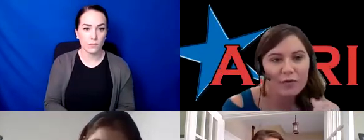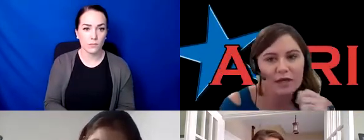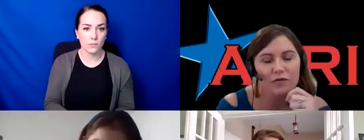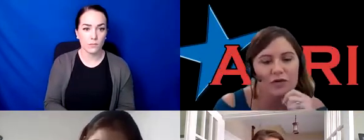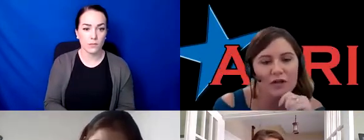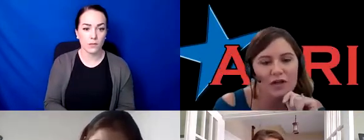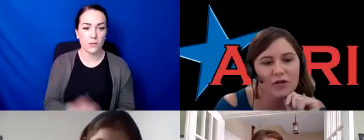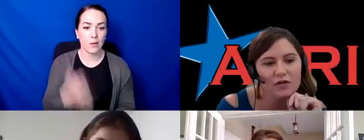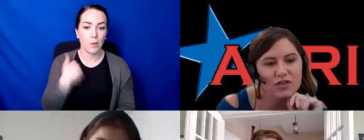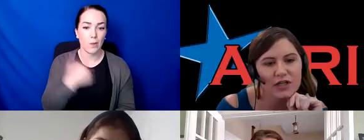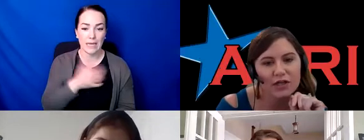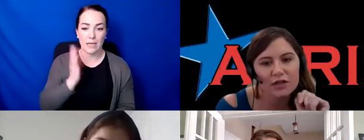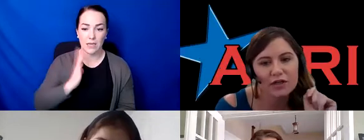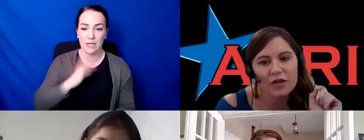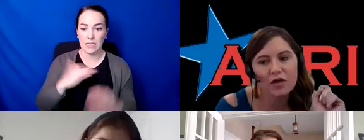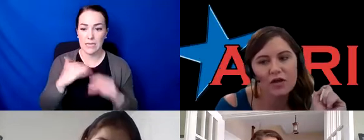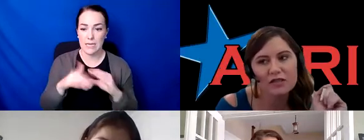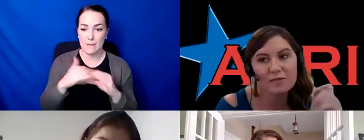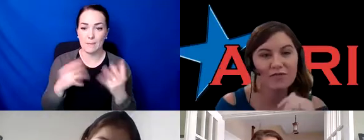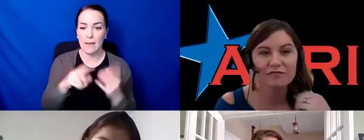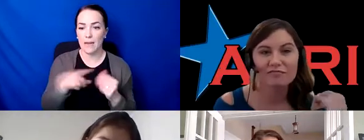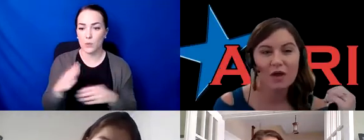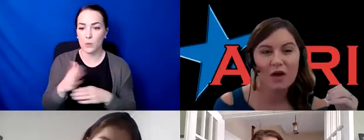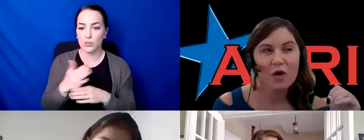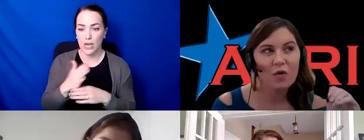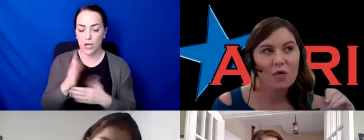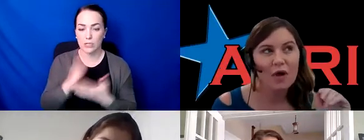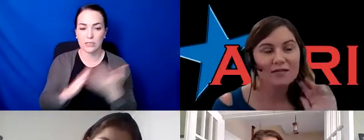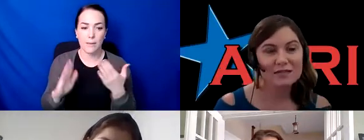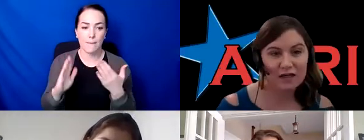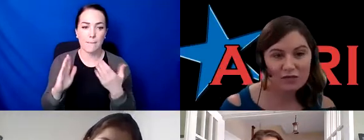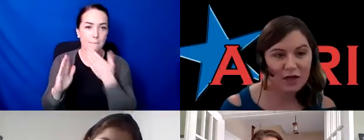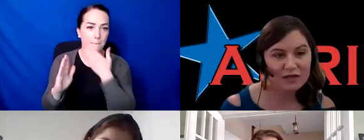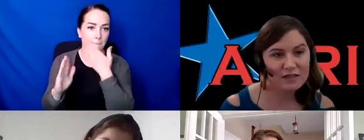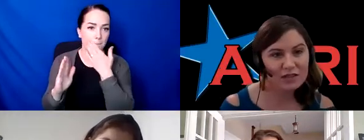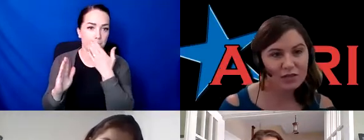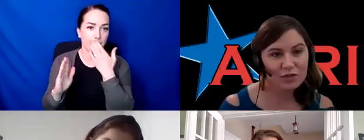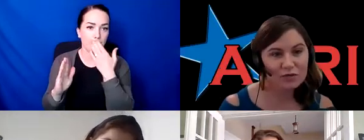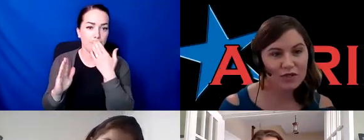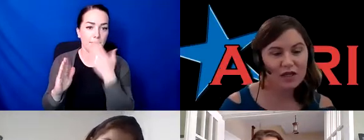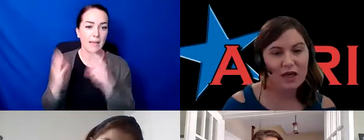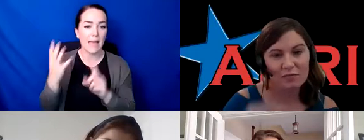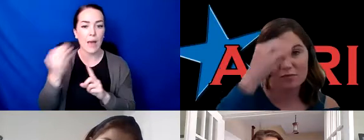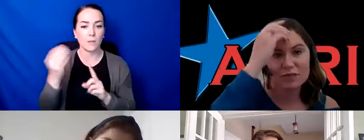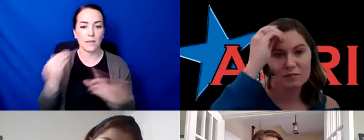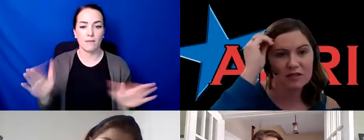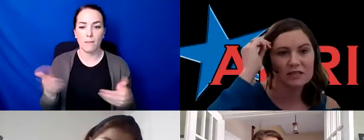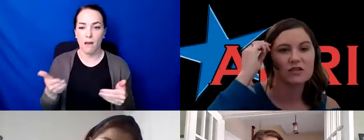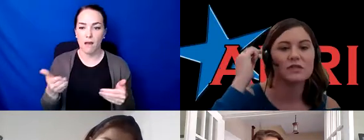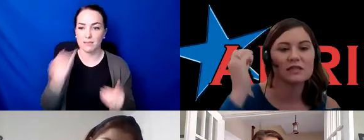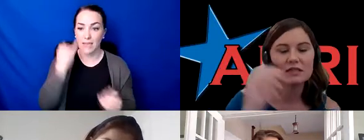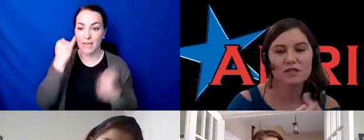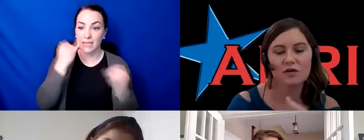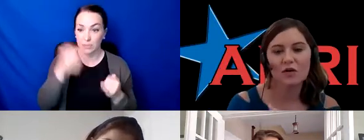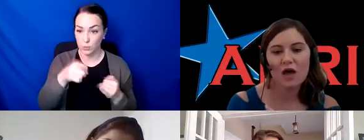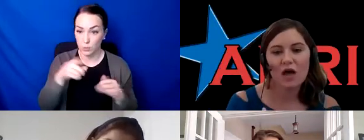emailed back and forth, a lot of y'all shared some of outside of the box things that you were doing and some of the things that you